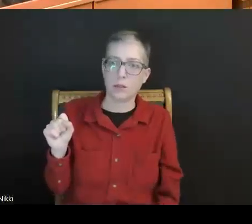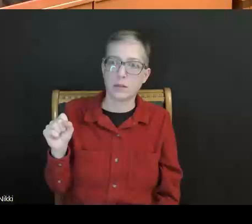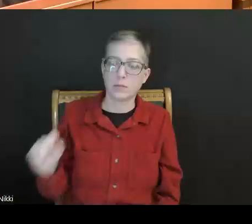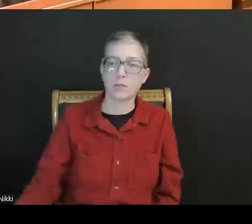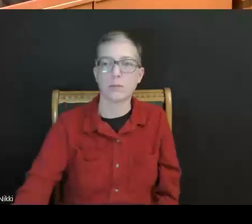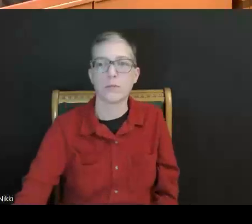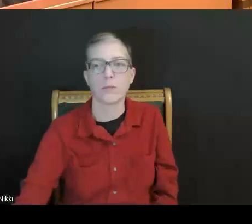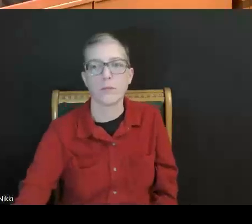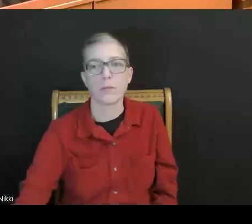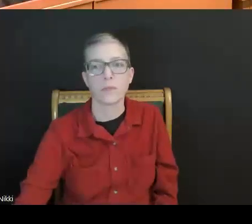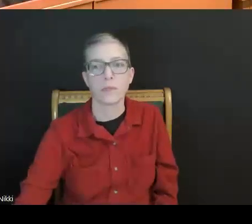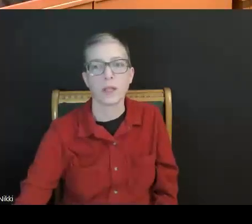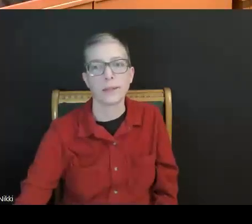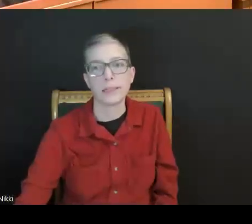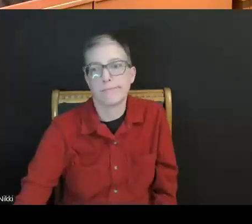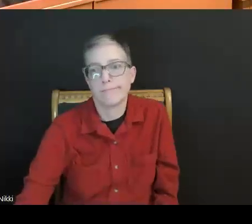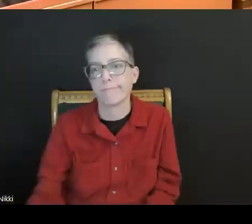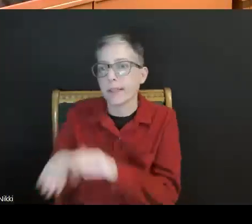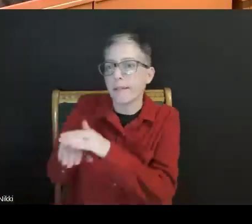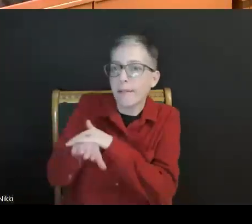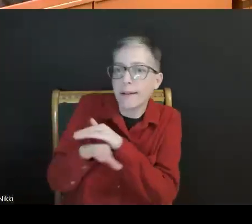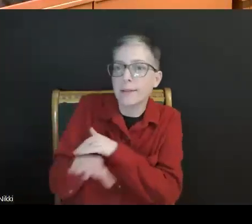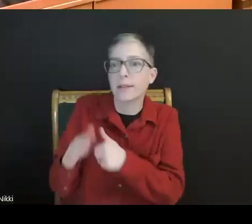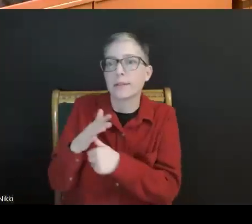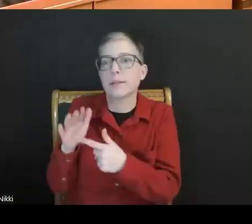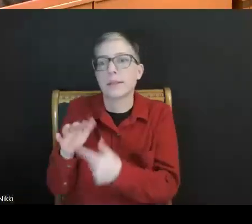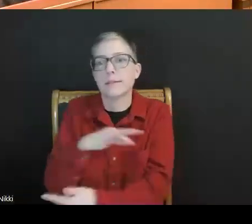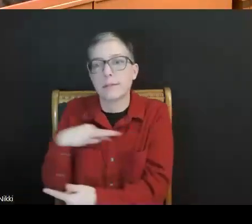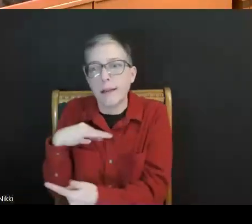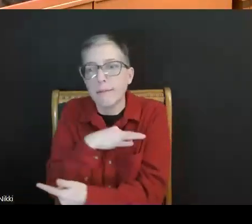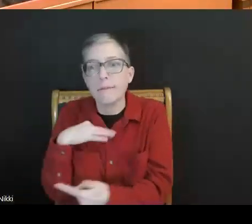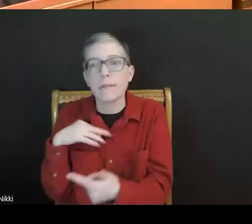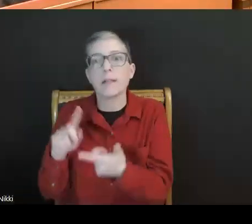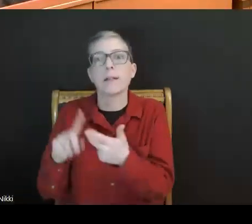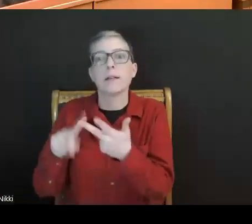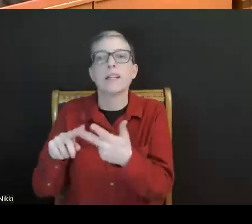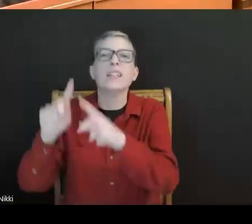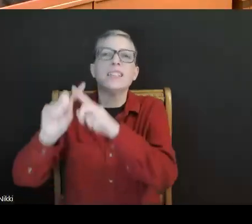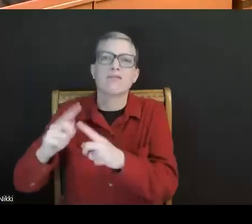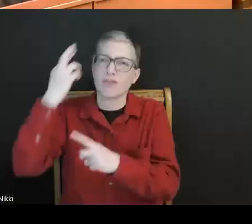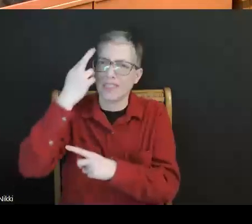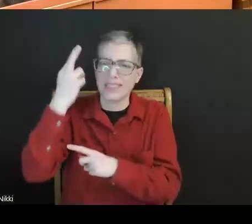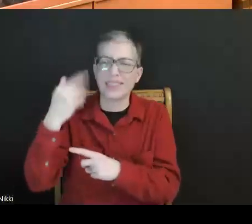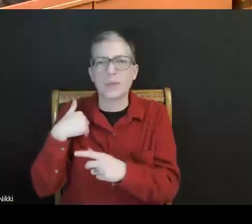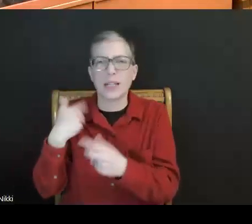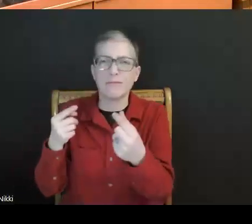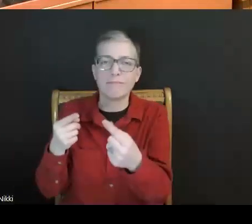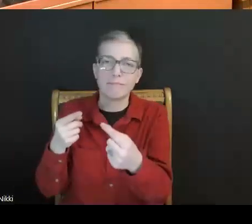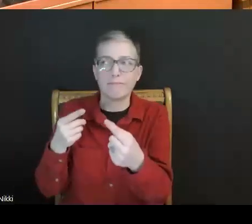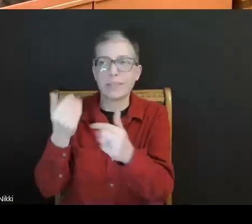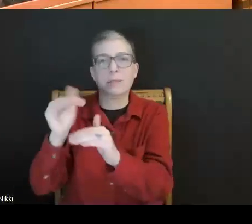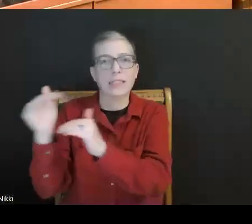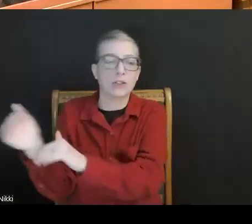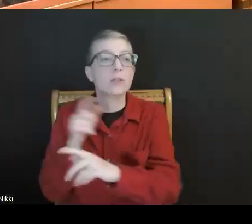with access and staffing and various issues. We can range anywhere from having a